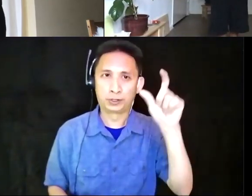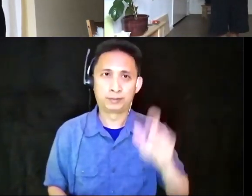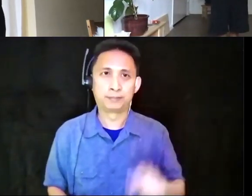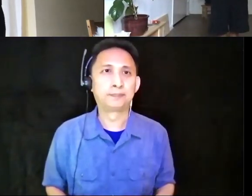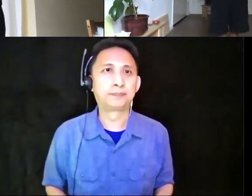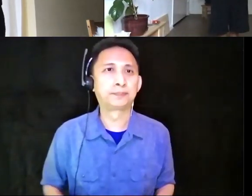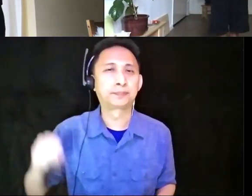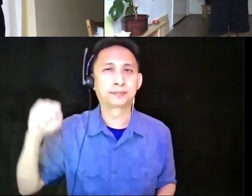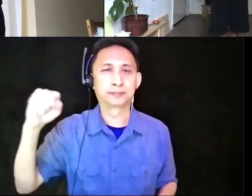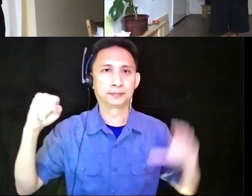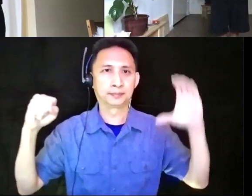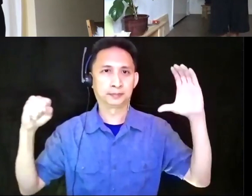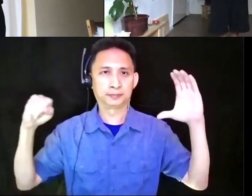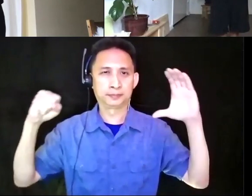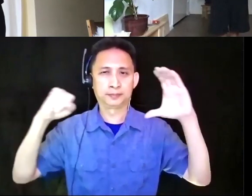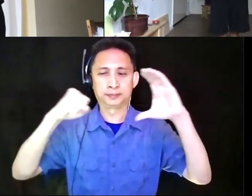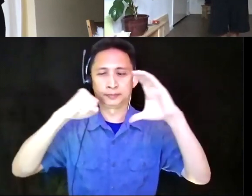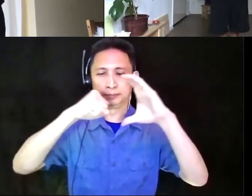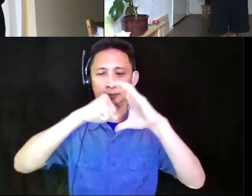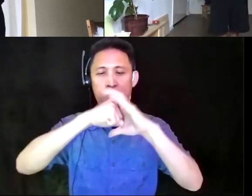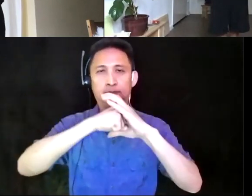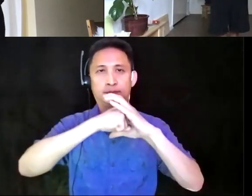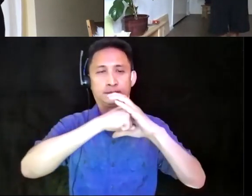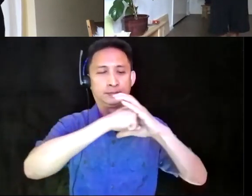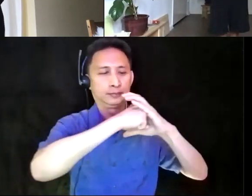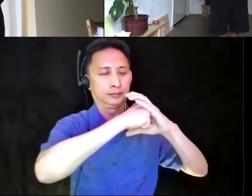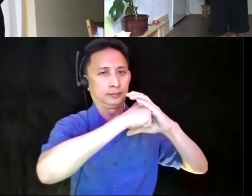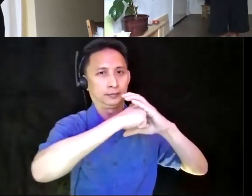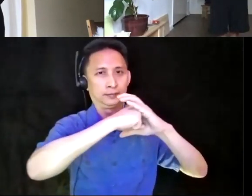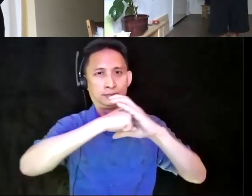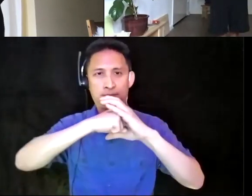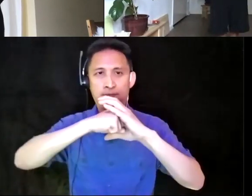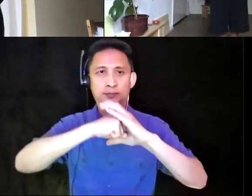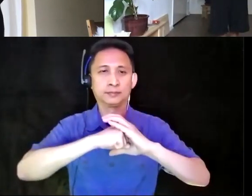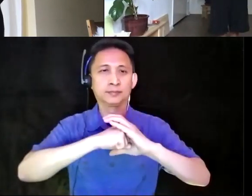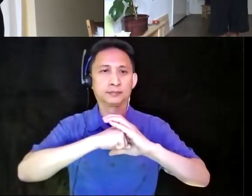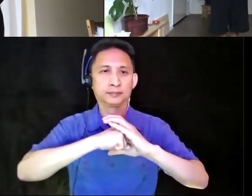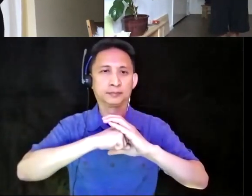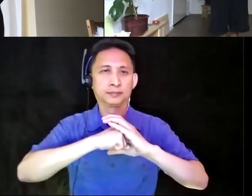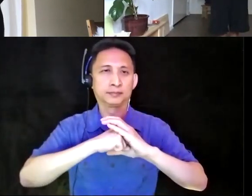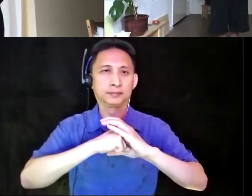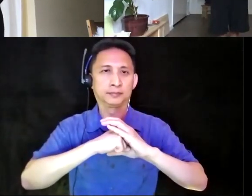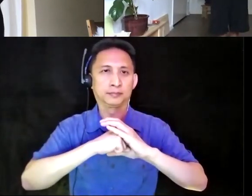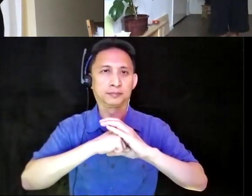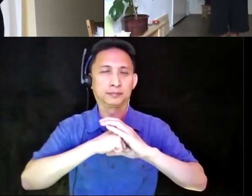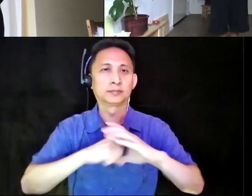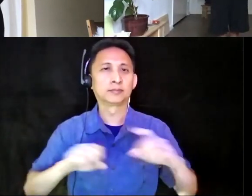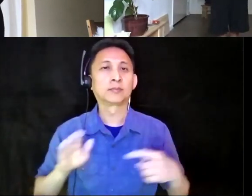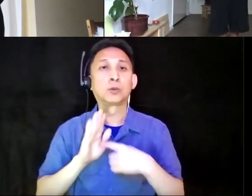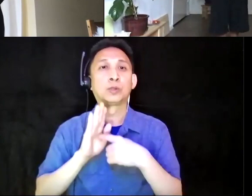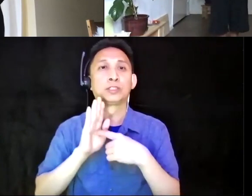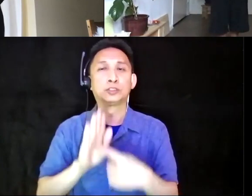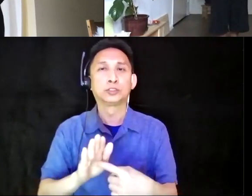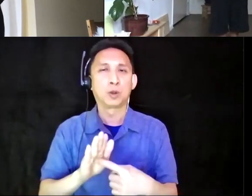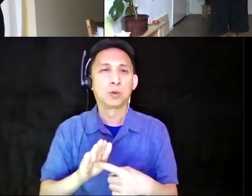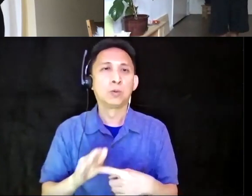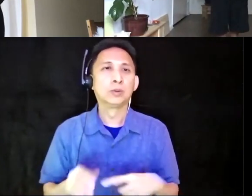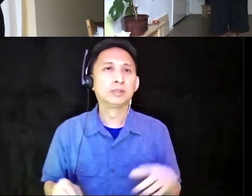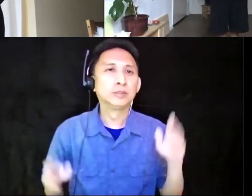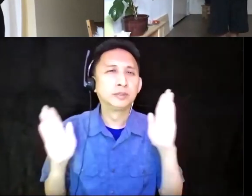Sun and moon meet at Shen, at spirit. We do 3 small